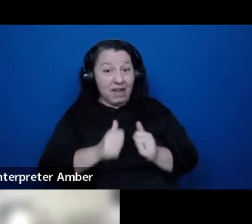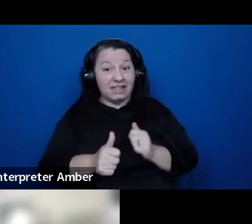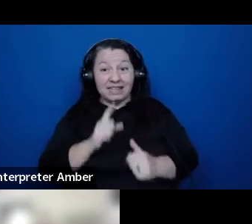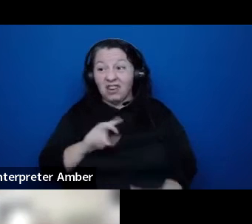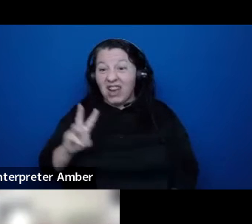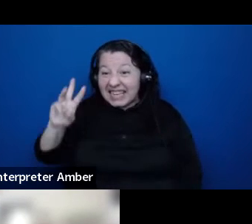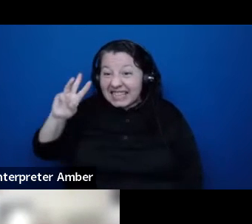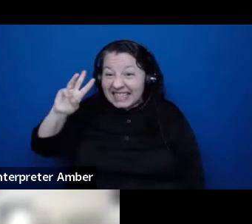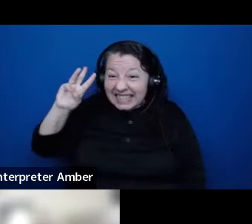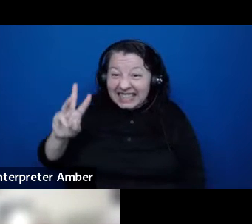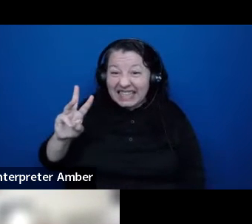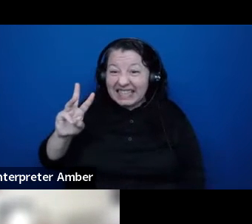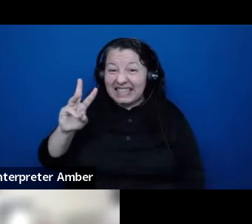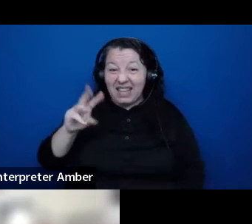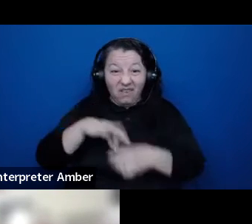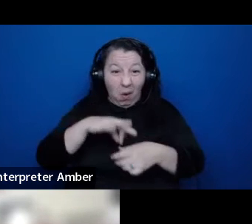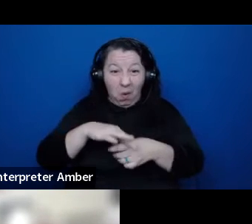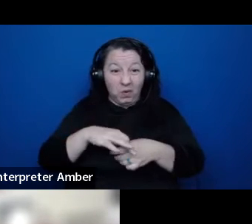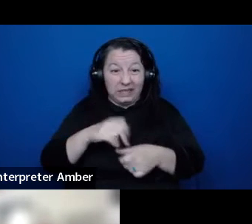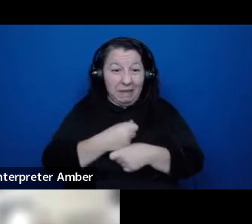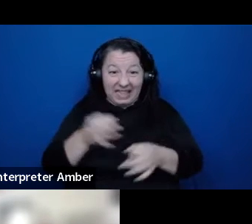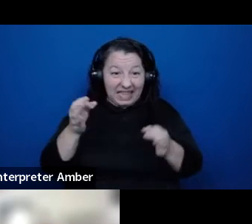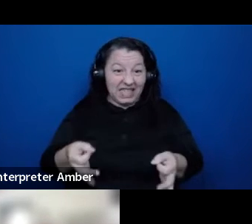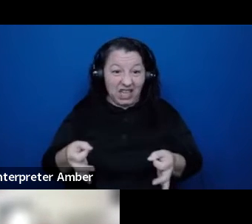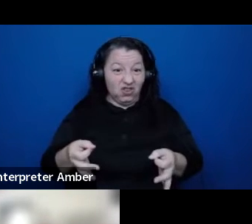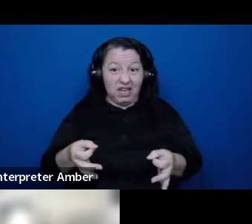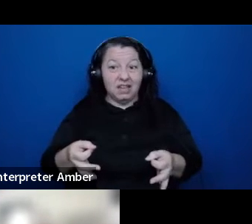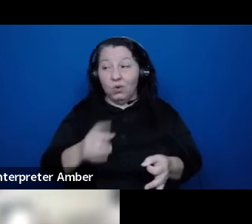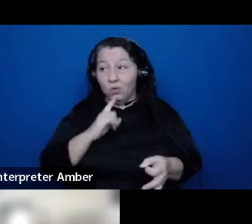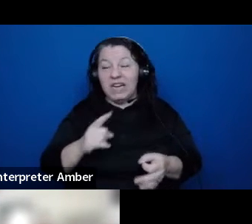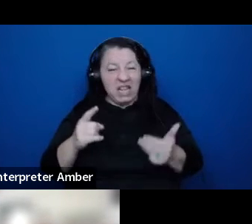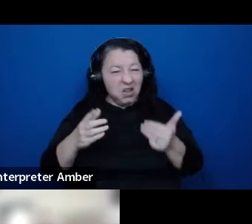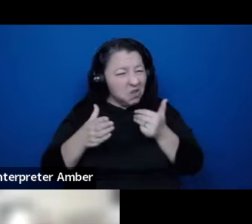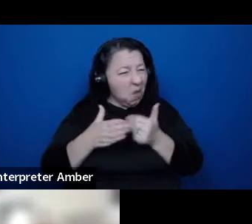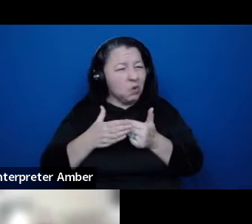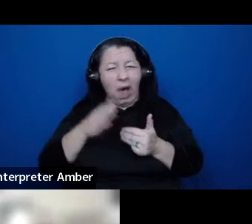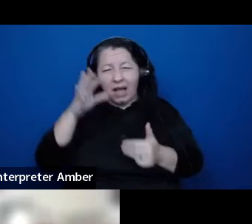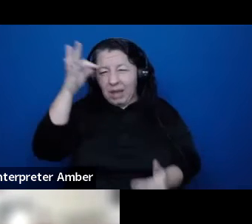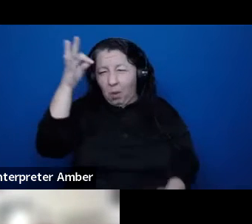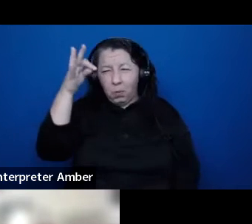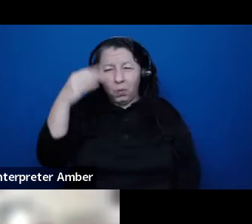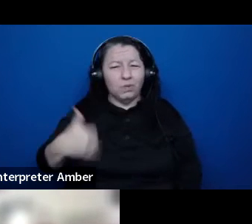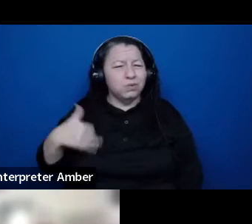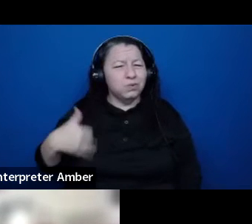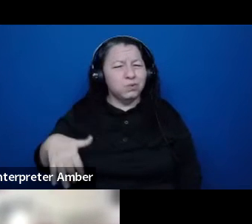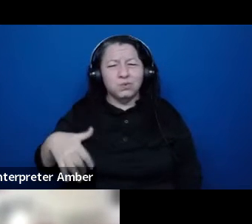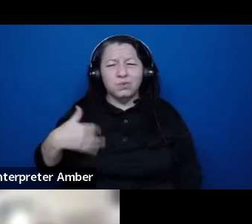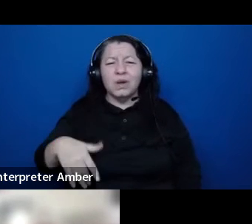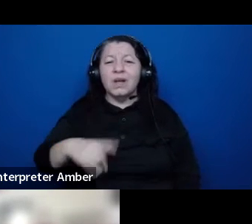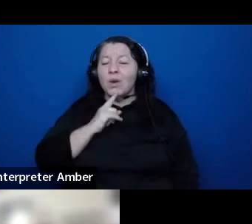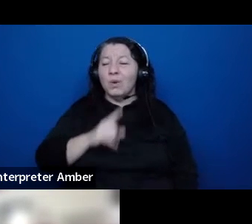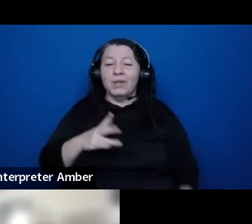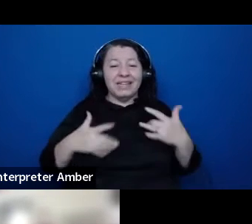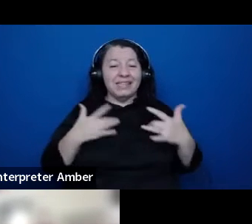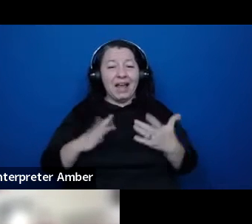those. So a lot of really close races this year. So we're excited to get to know him and work with him. And it's